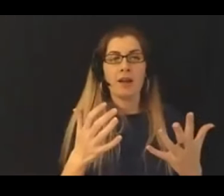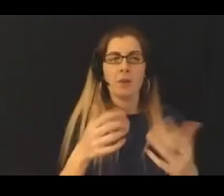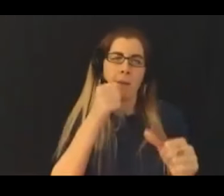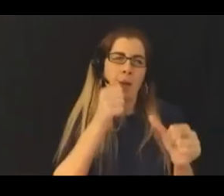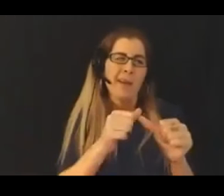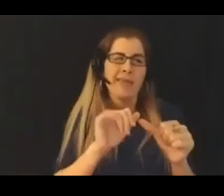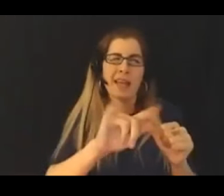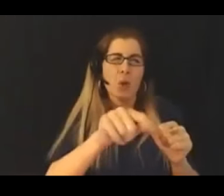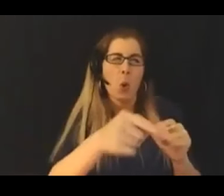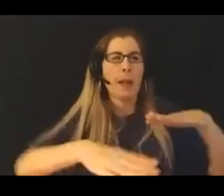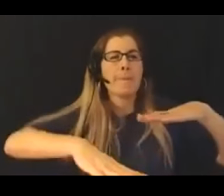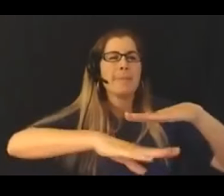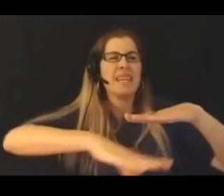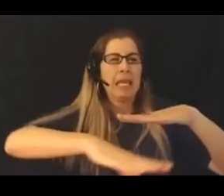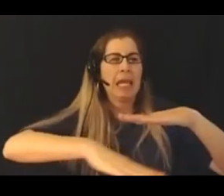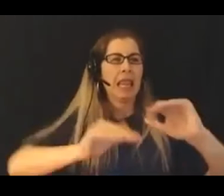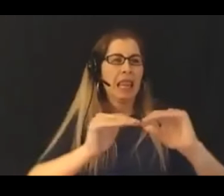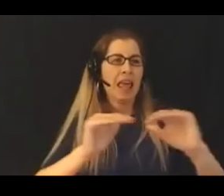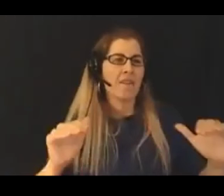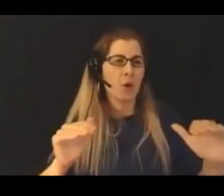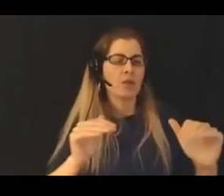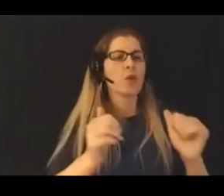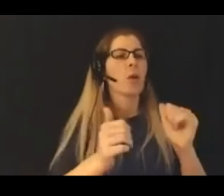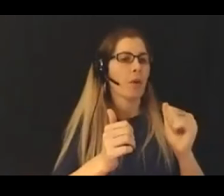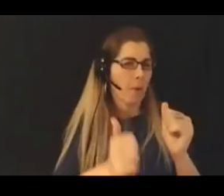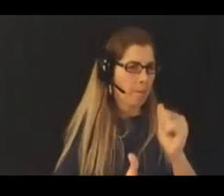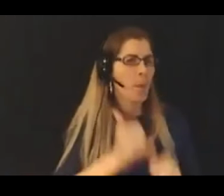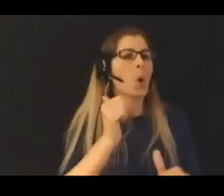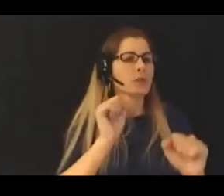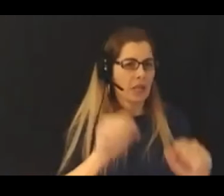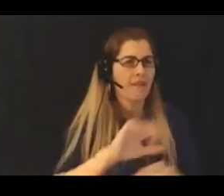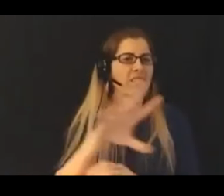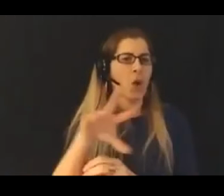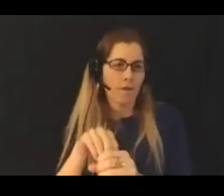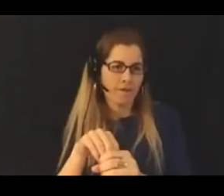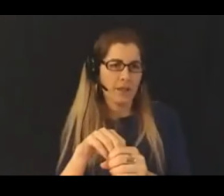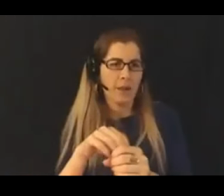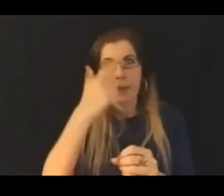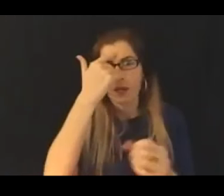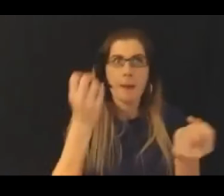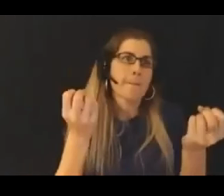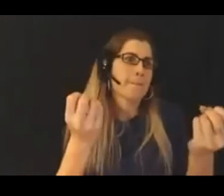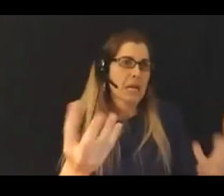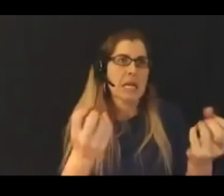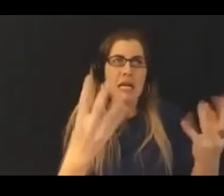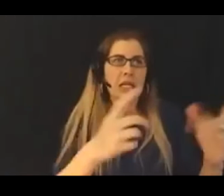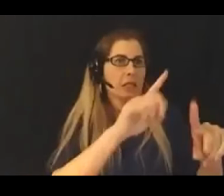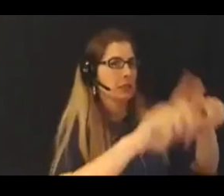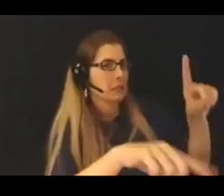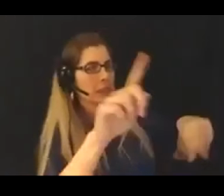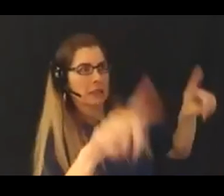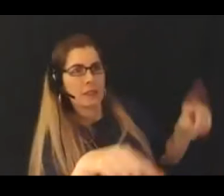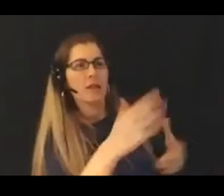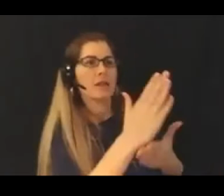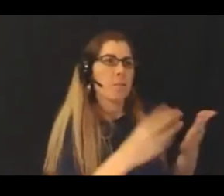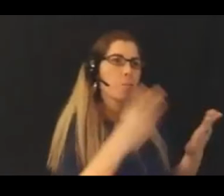level of instruction so that it felt really accessible to a variety of participants, because we had so many people from different movement backgrounds.